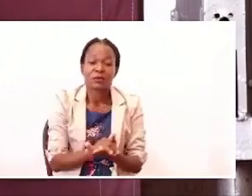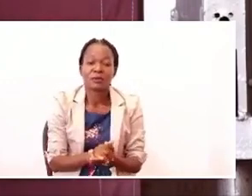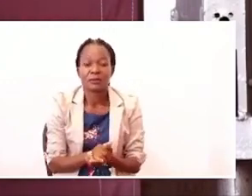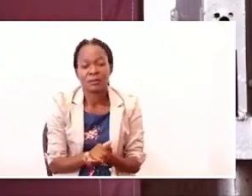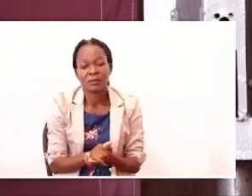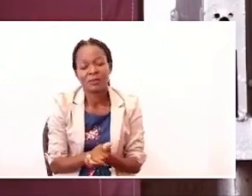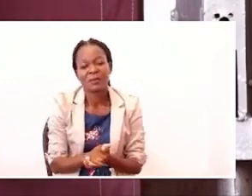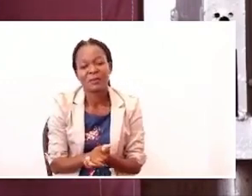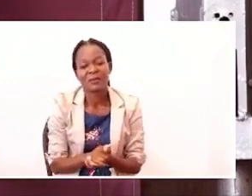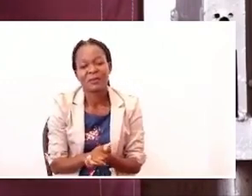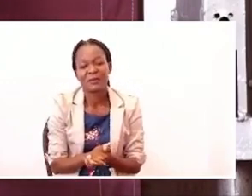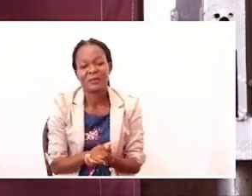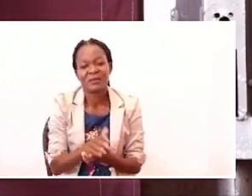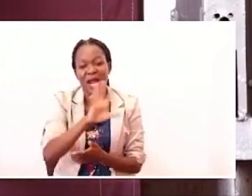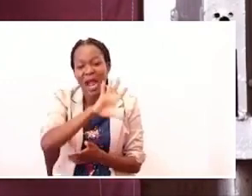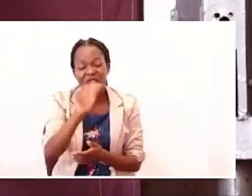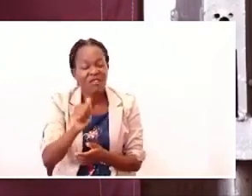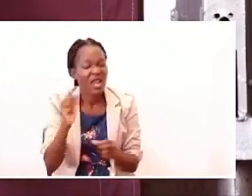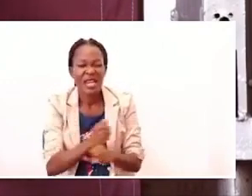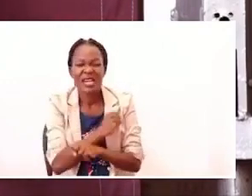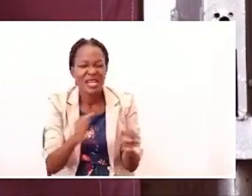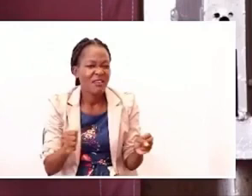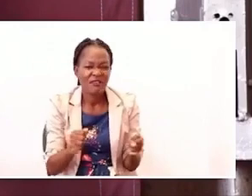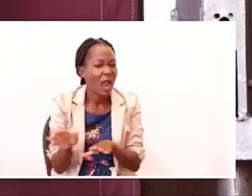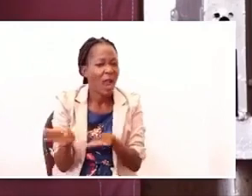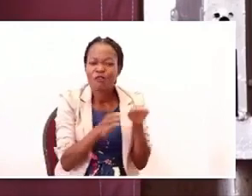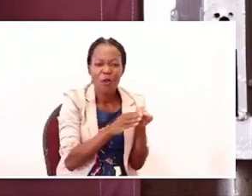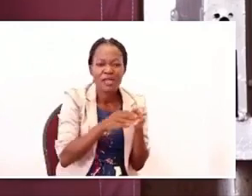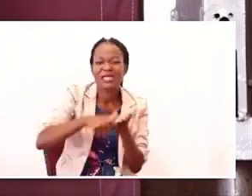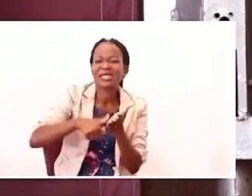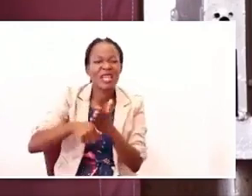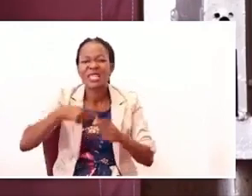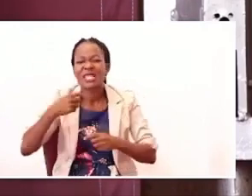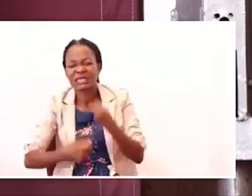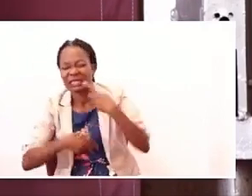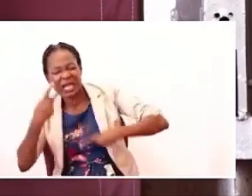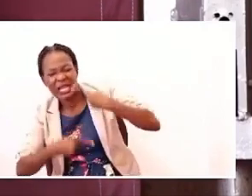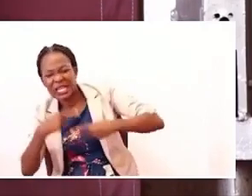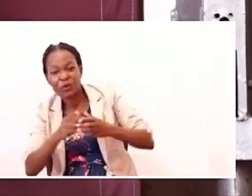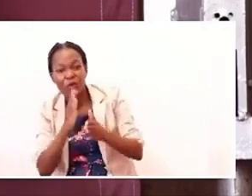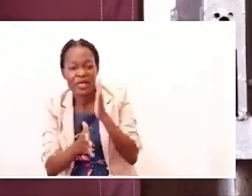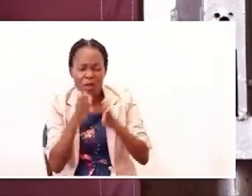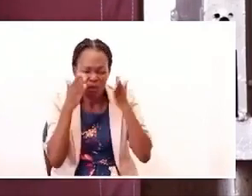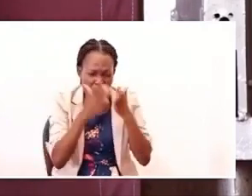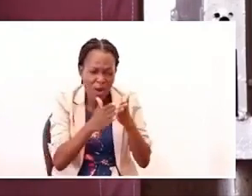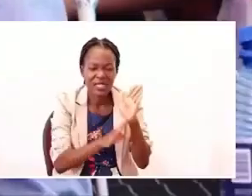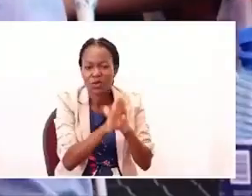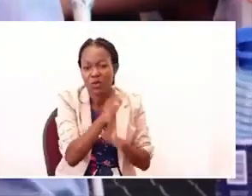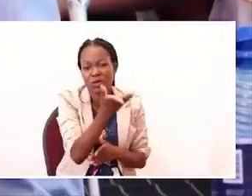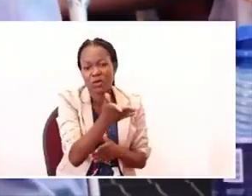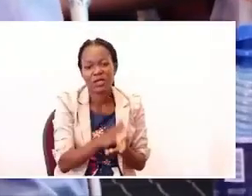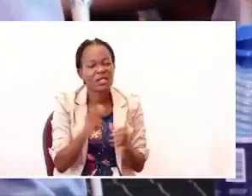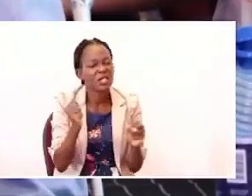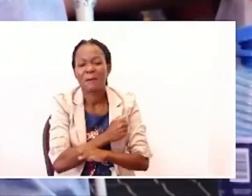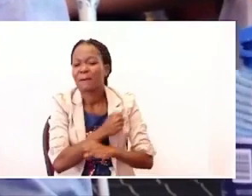is that Africa can never avoid the debt crisis without focusing on growth. It is not